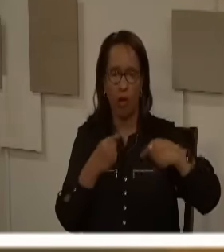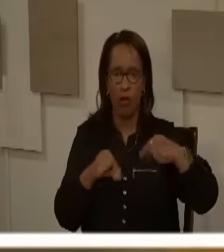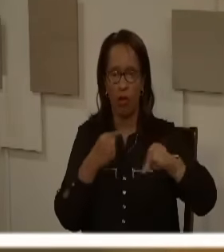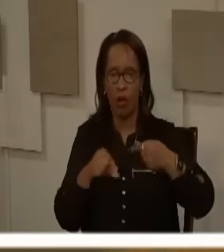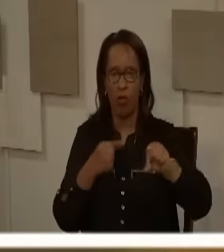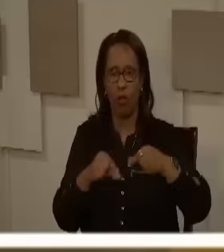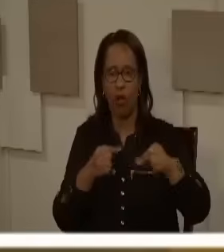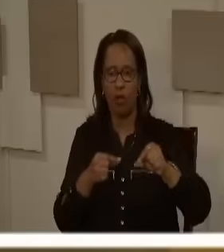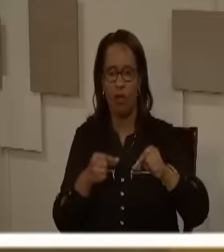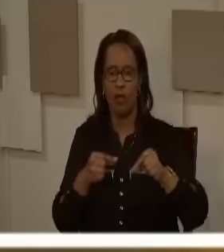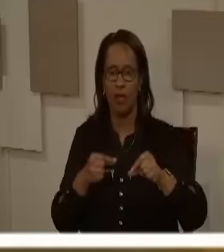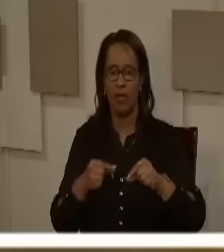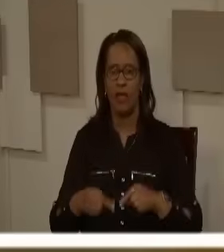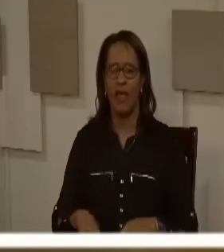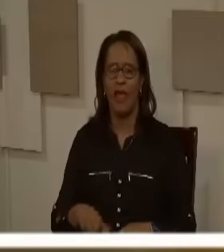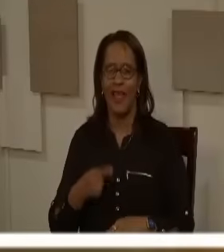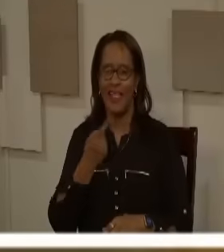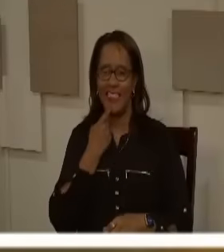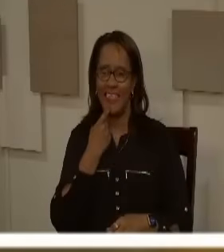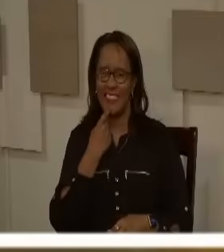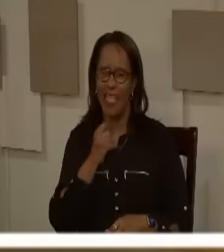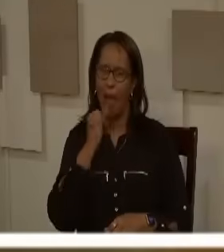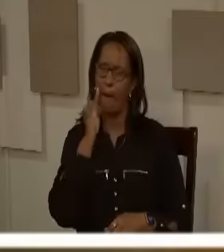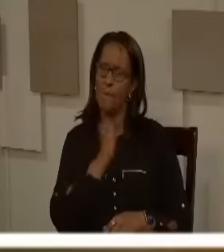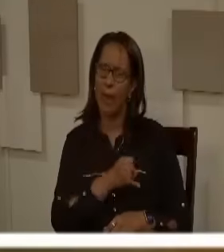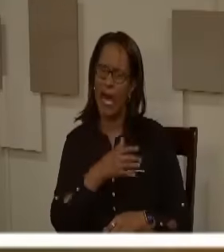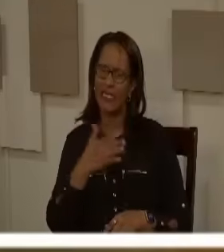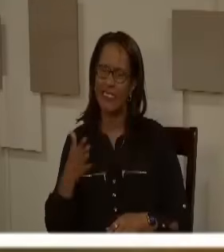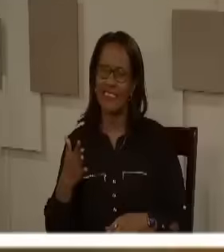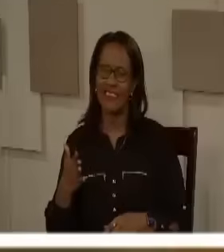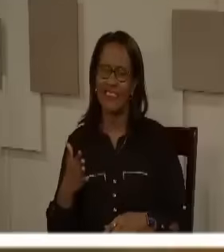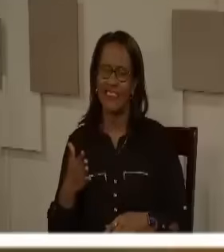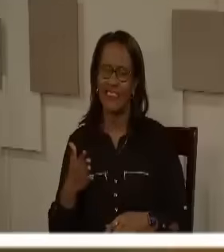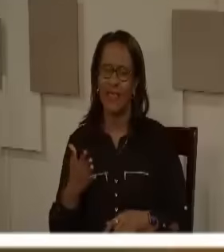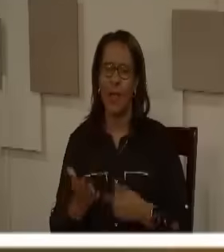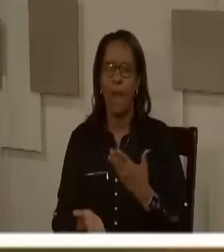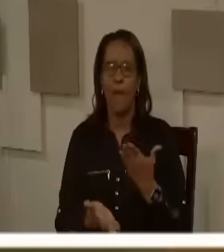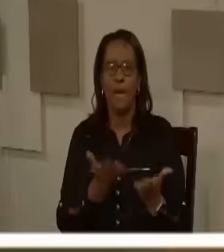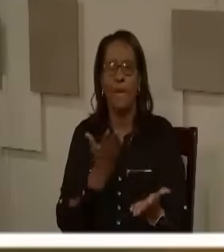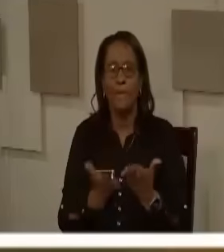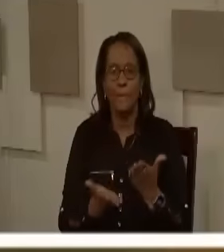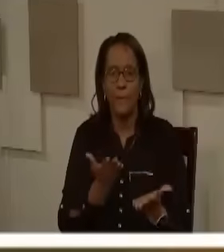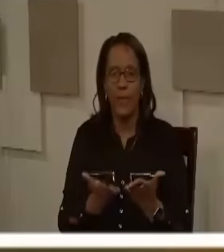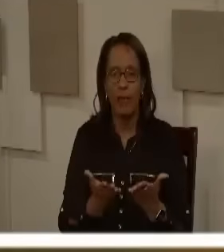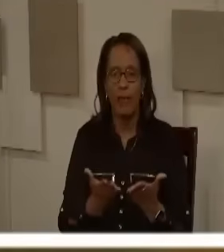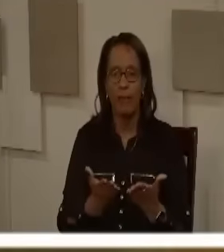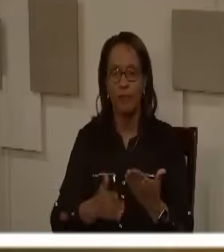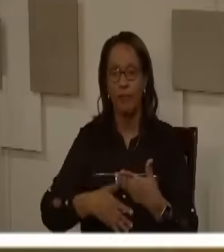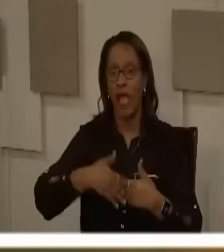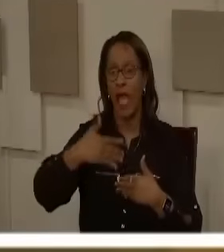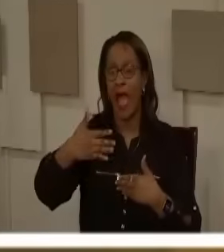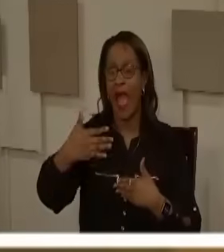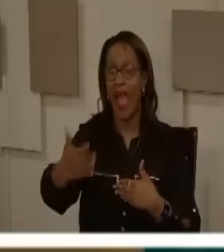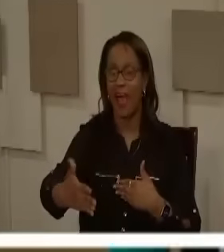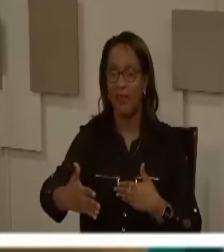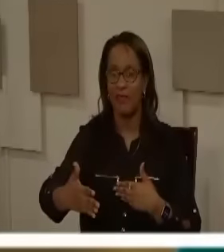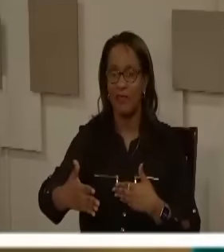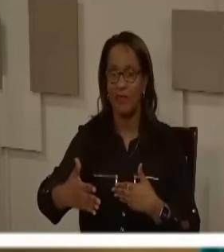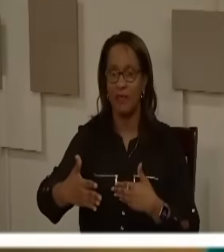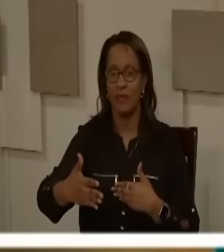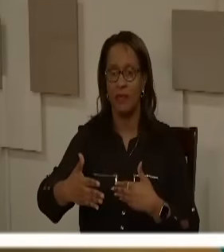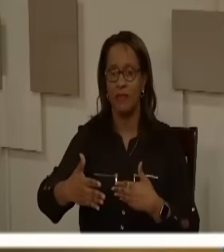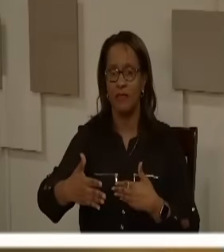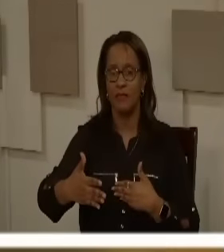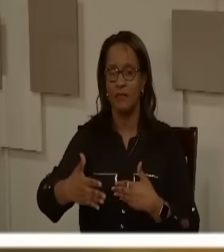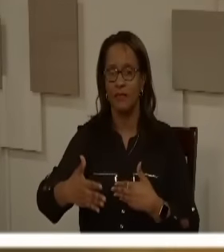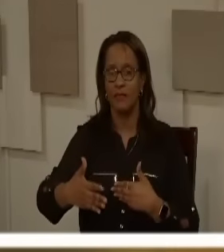and you've just said things that you wish you could hold them and pull them back and stuff them back into your mouth, but they're done out